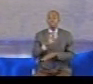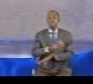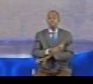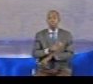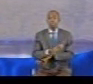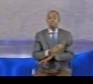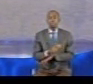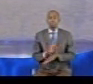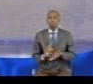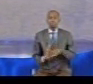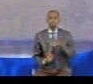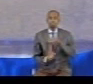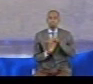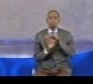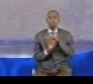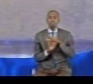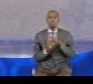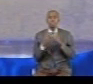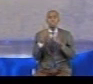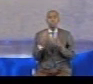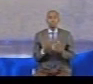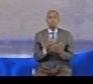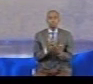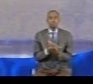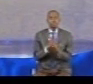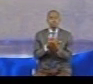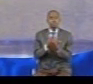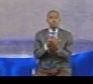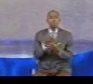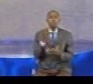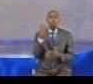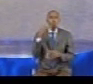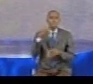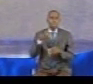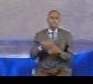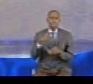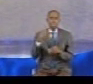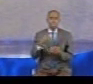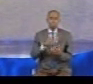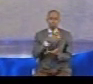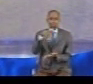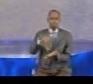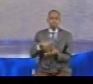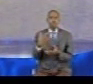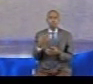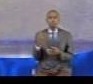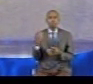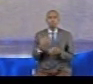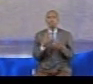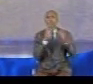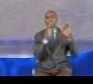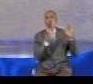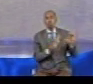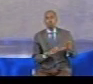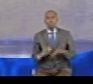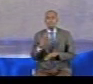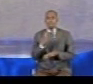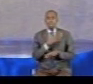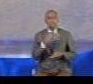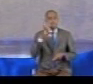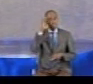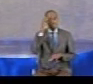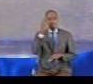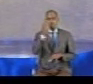come, the ship was in the midst of the sea, and he alone on the